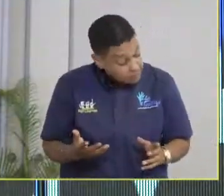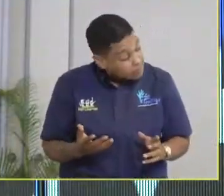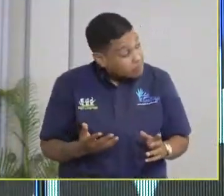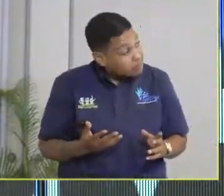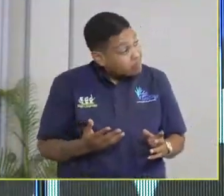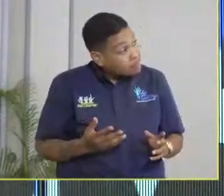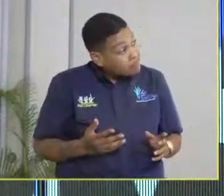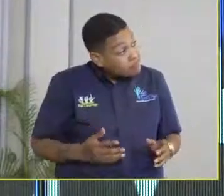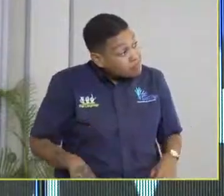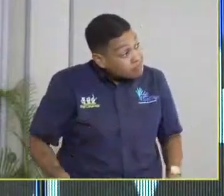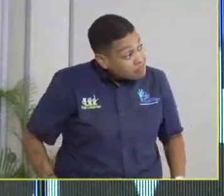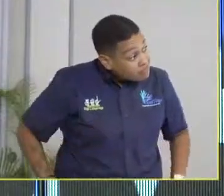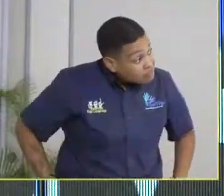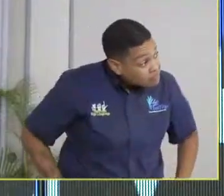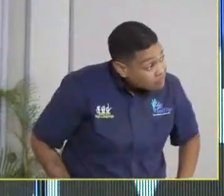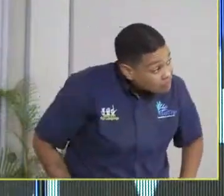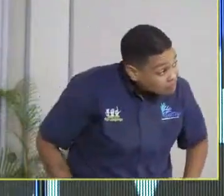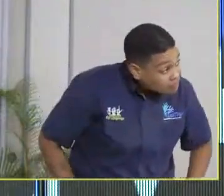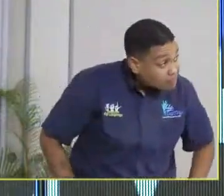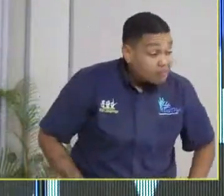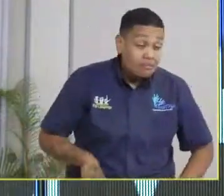you don't learn that in law school.